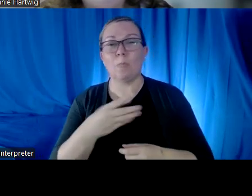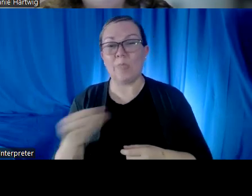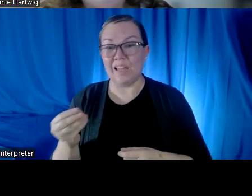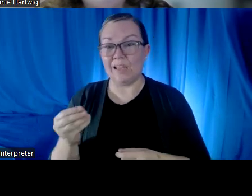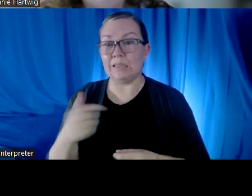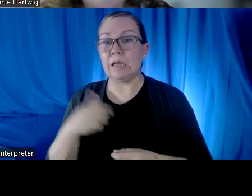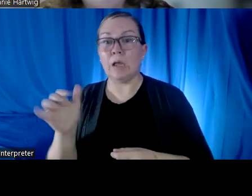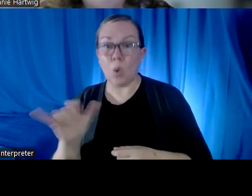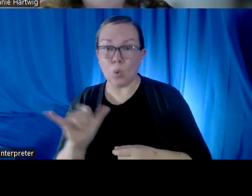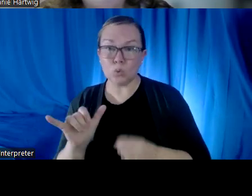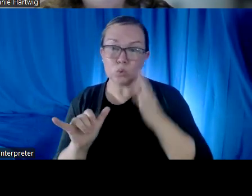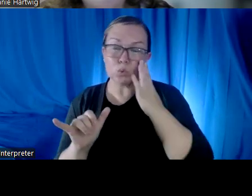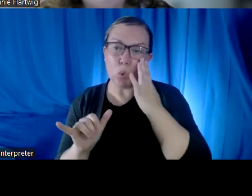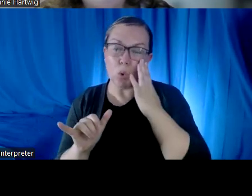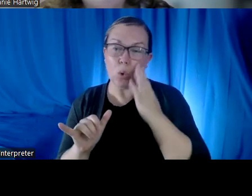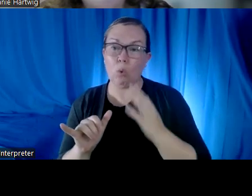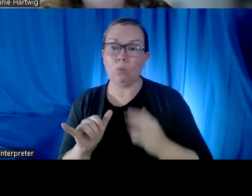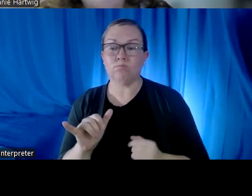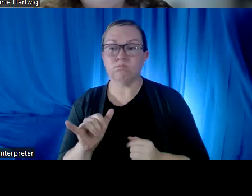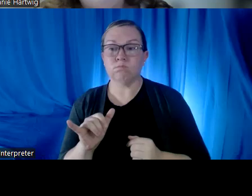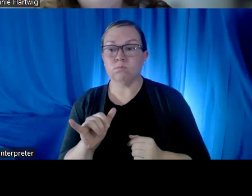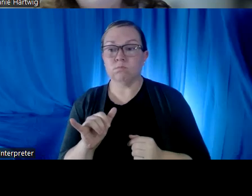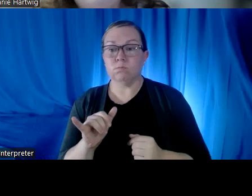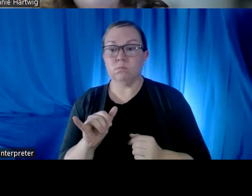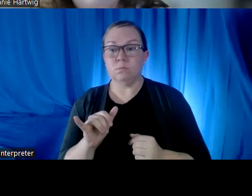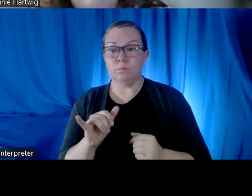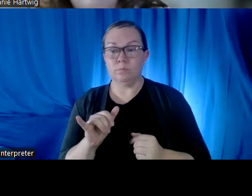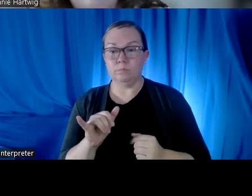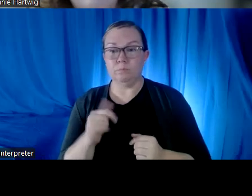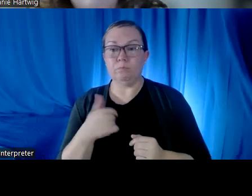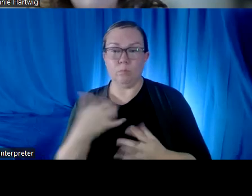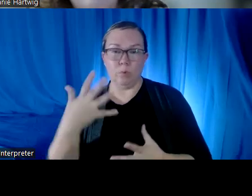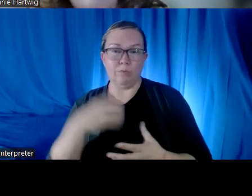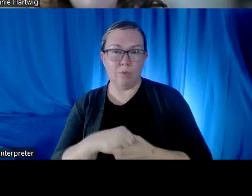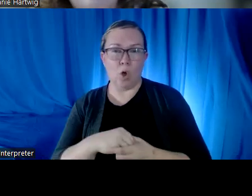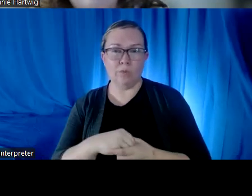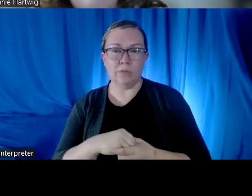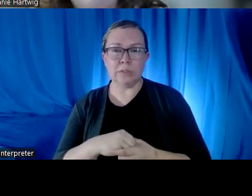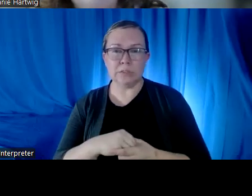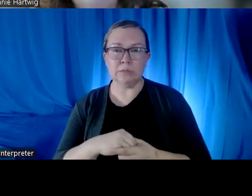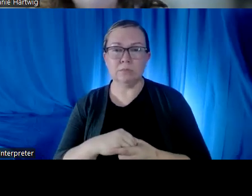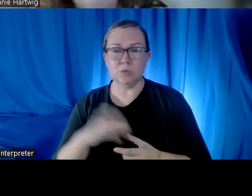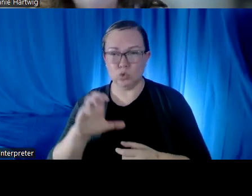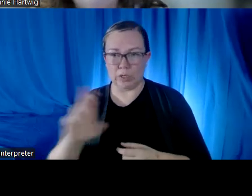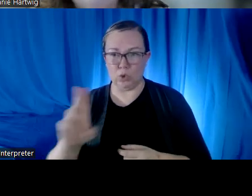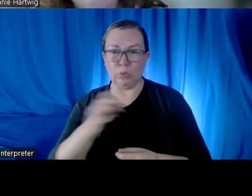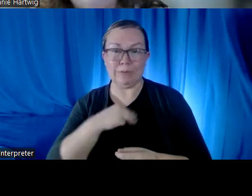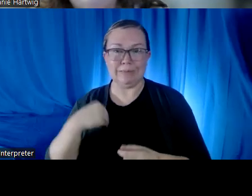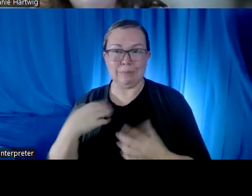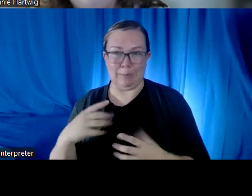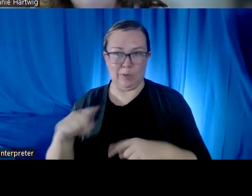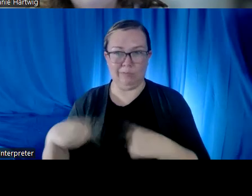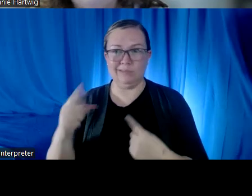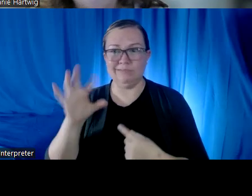also have been part of Road Credit Union as a member for almost 9